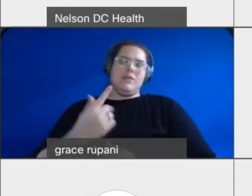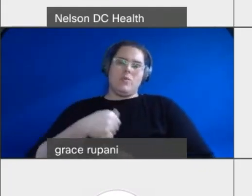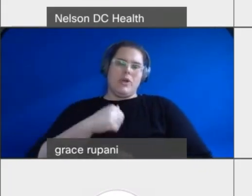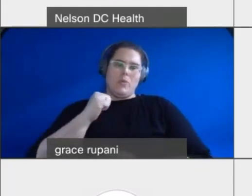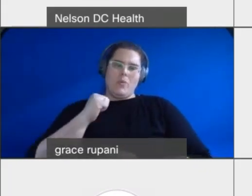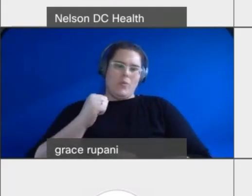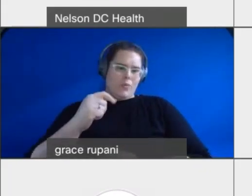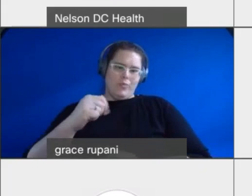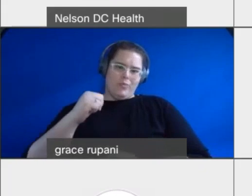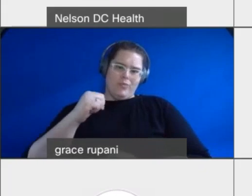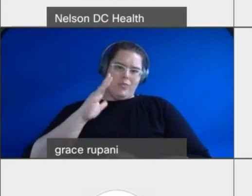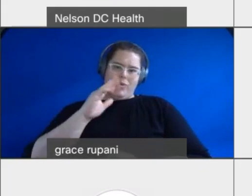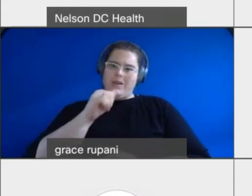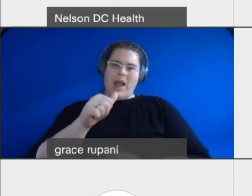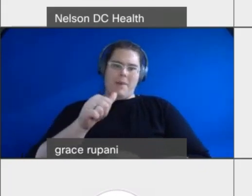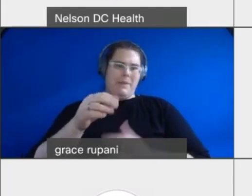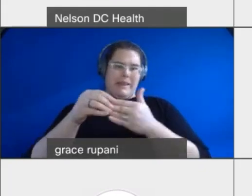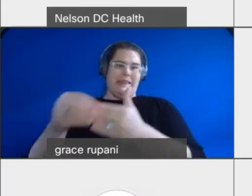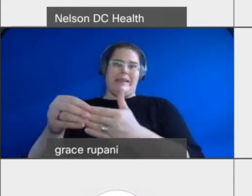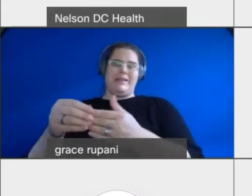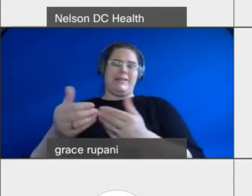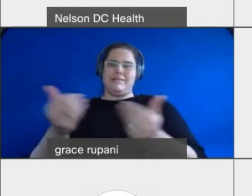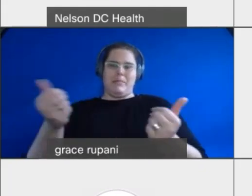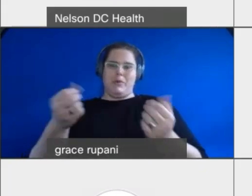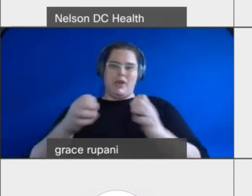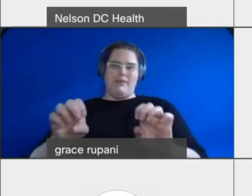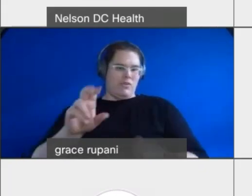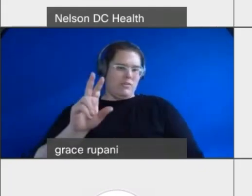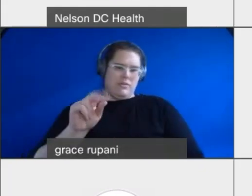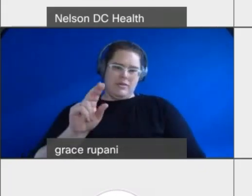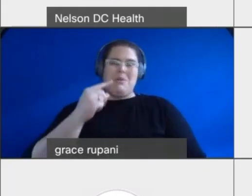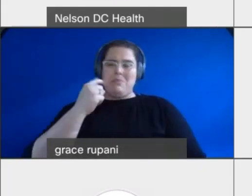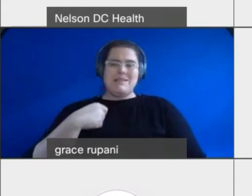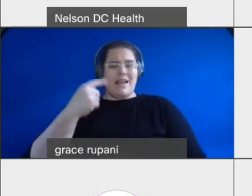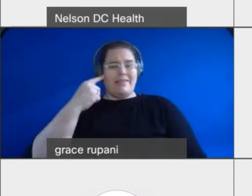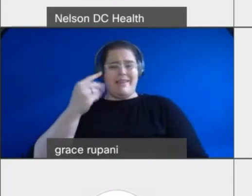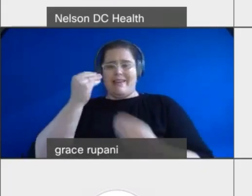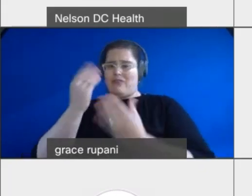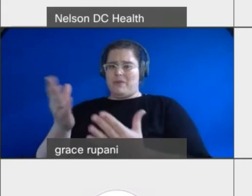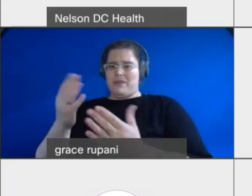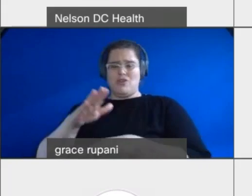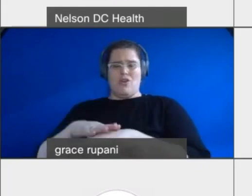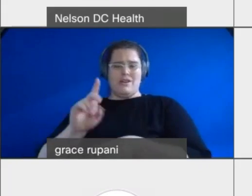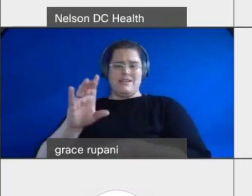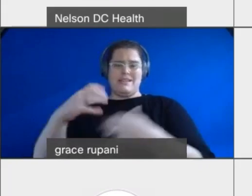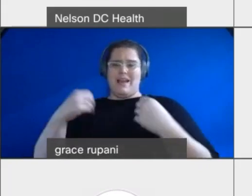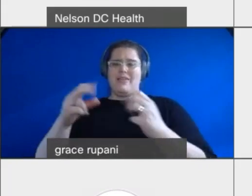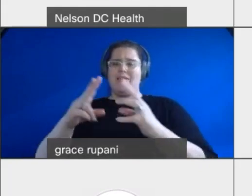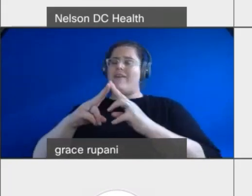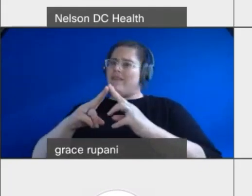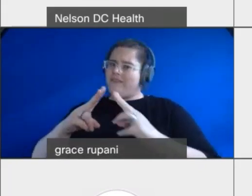we won't be is that I think the information is very succinct, and to the extent that a person